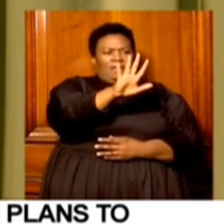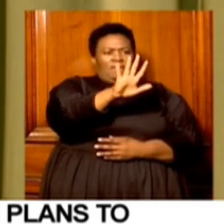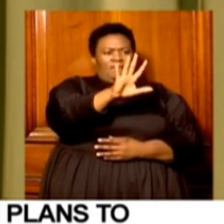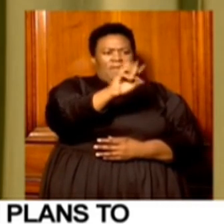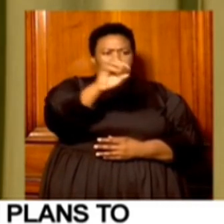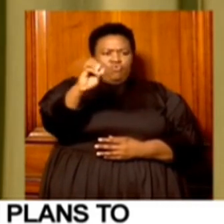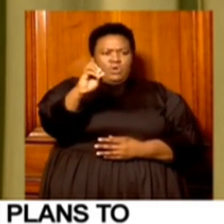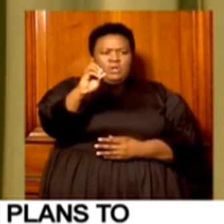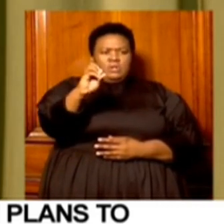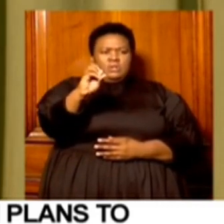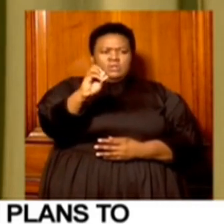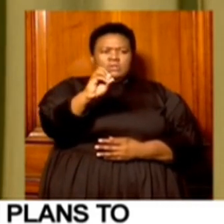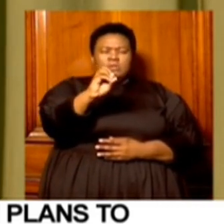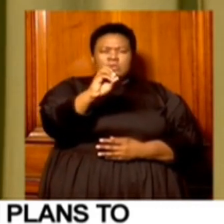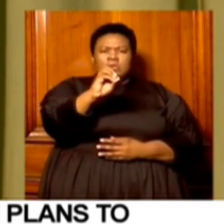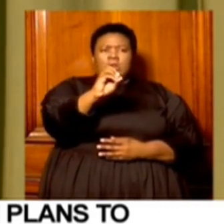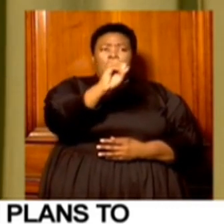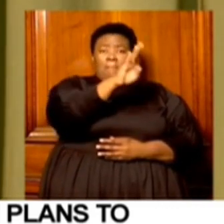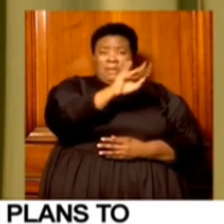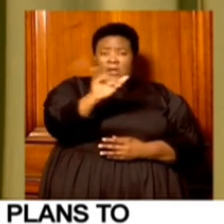1.135 ex gratia